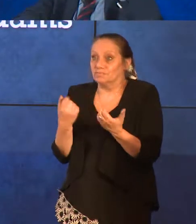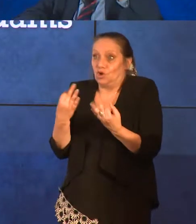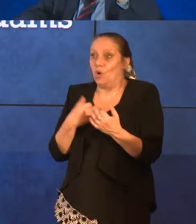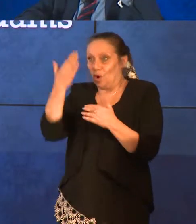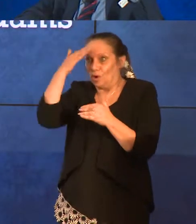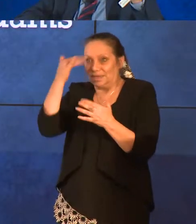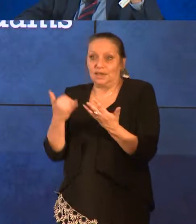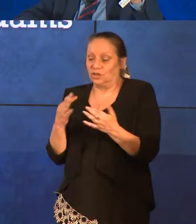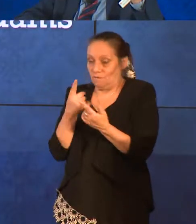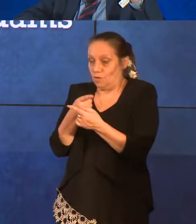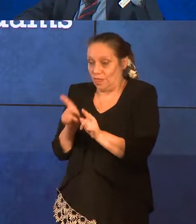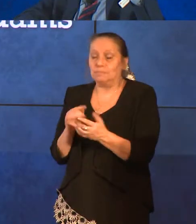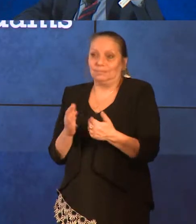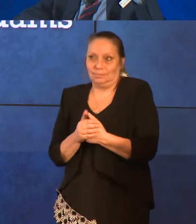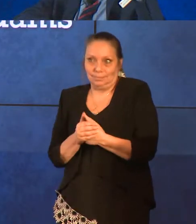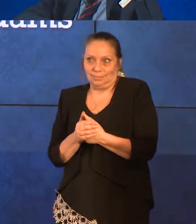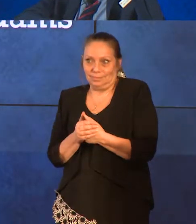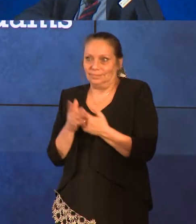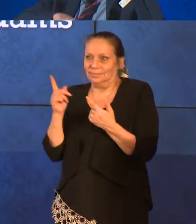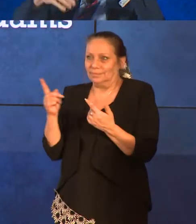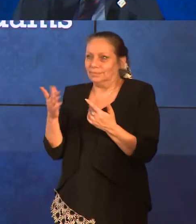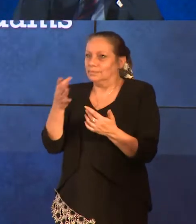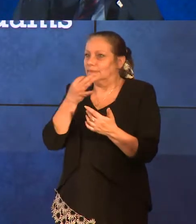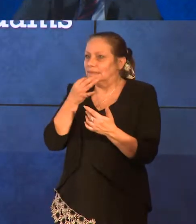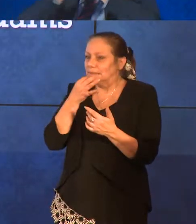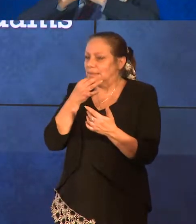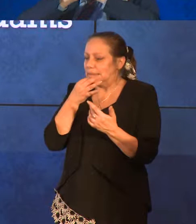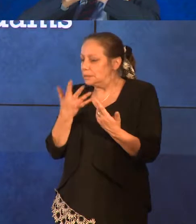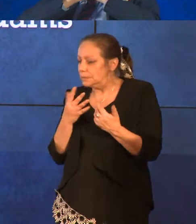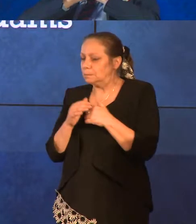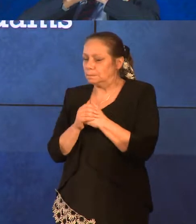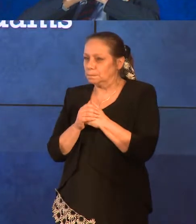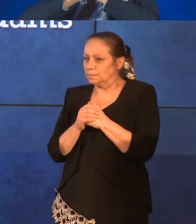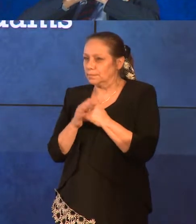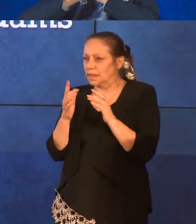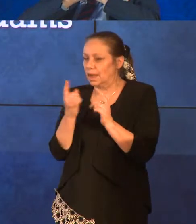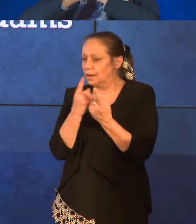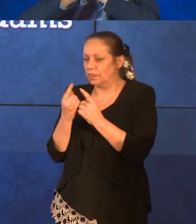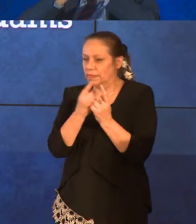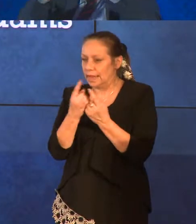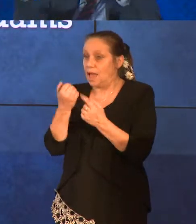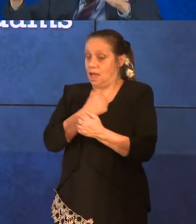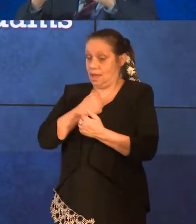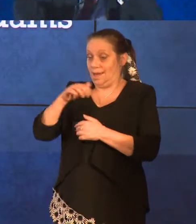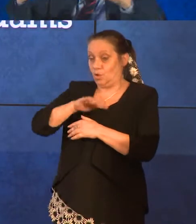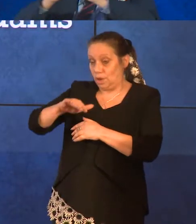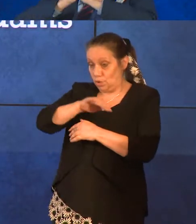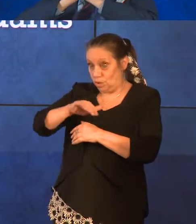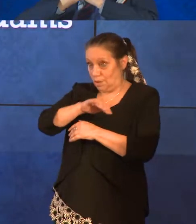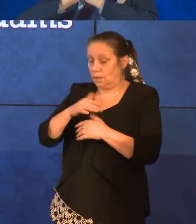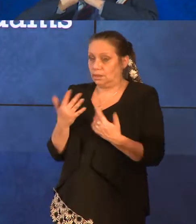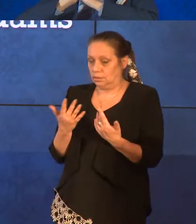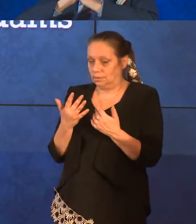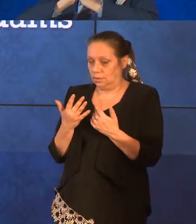The other area which I would talk about, and probably it's a bit kind of particular to our area, although it